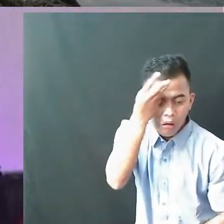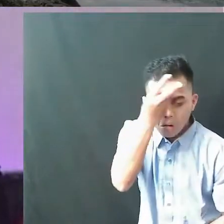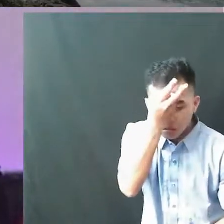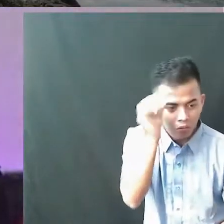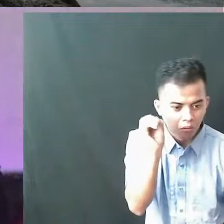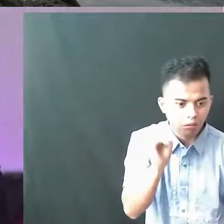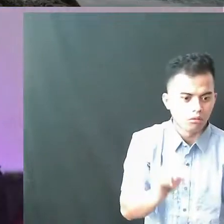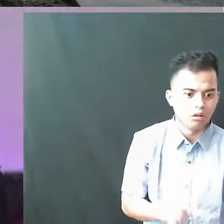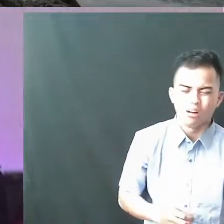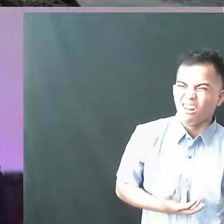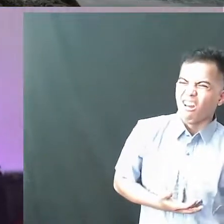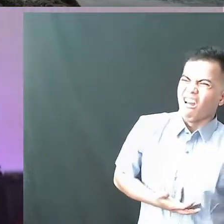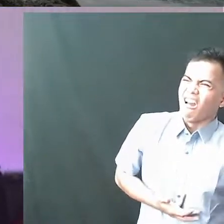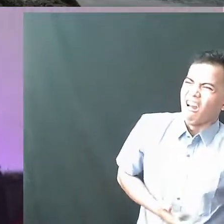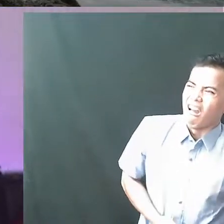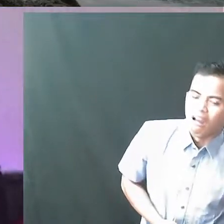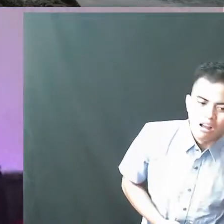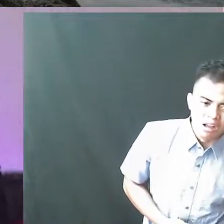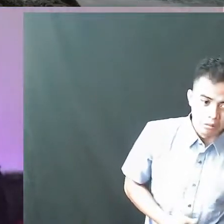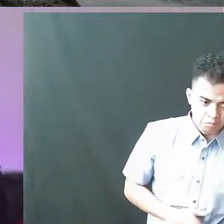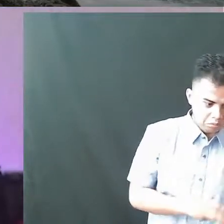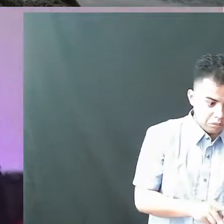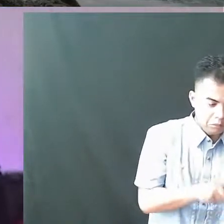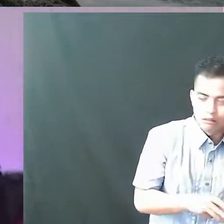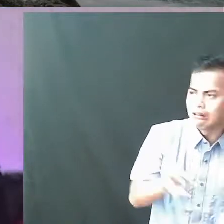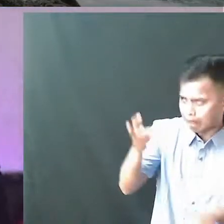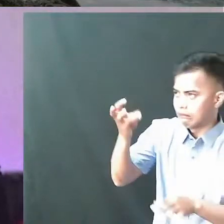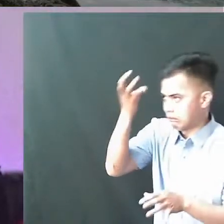There'll be a lot of people selling their soul to the devil.